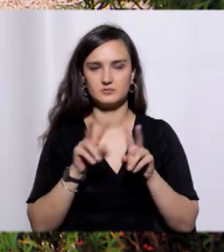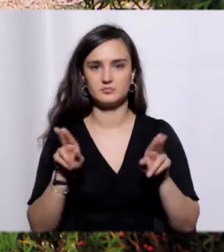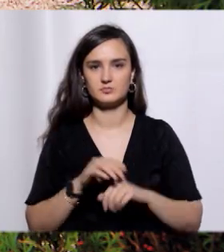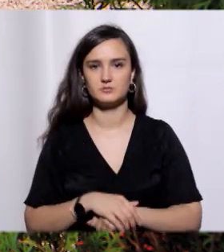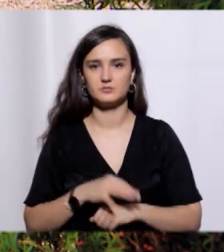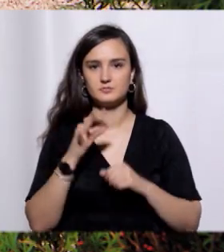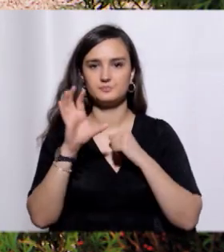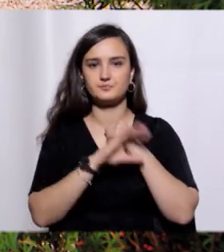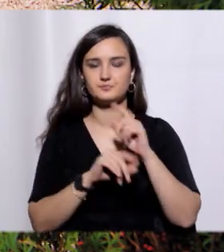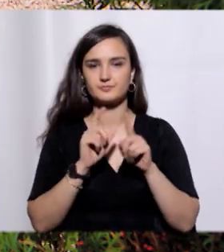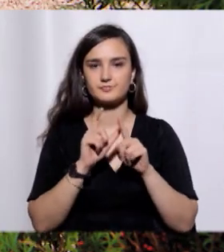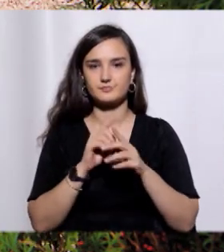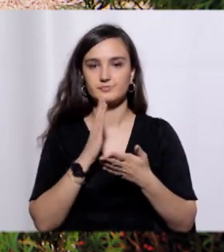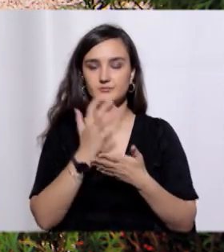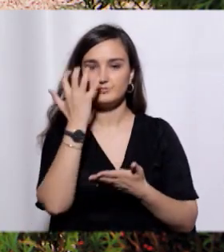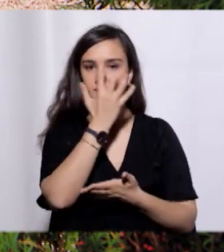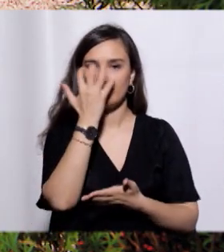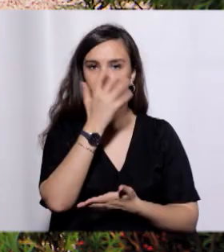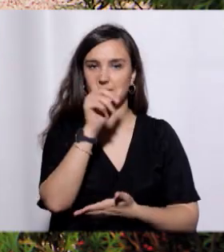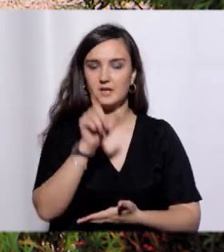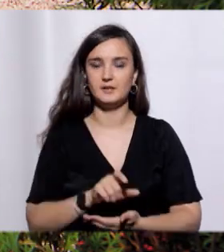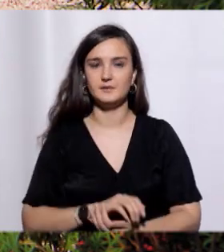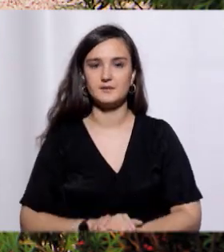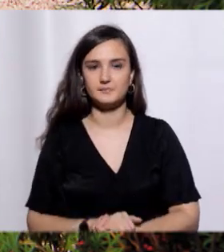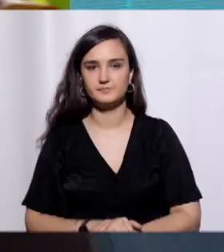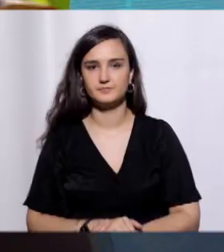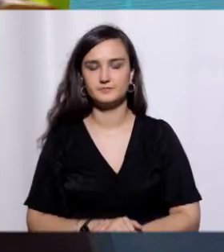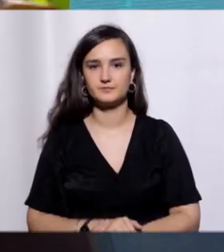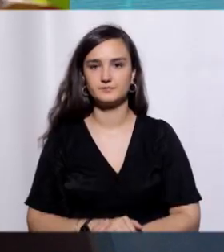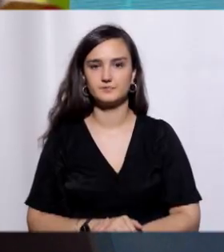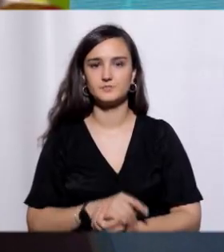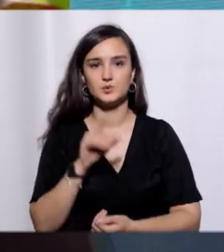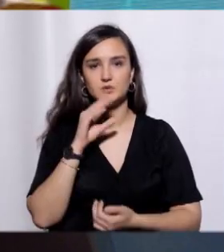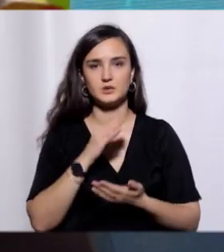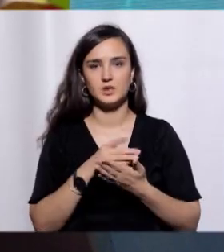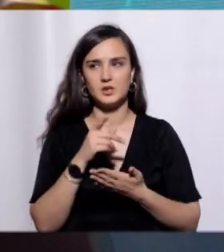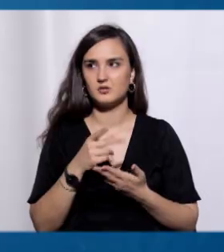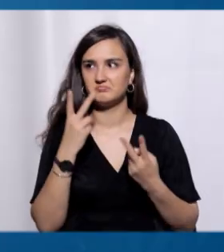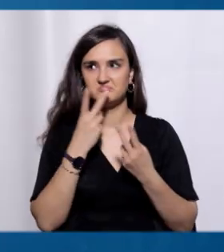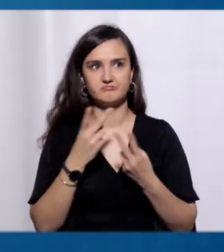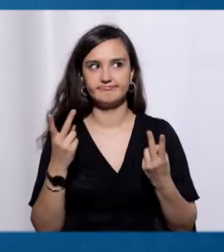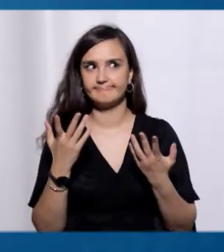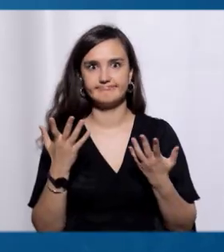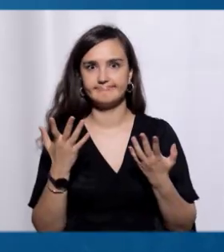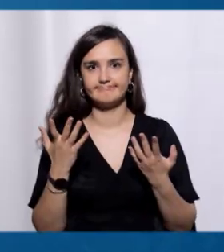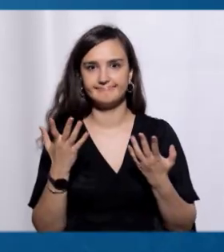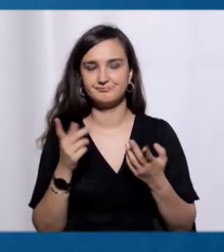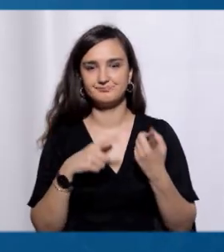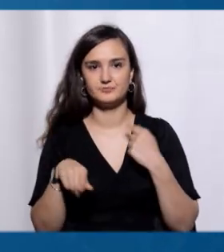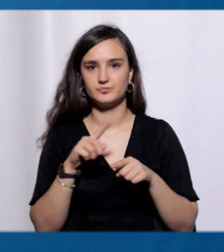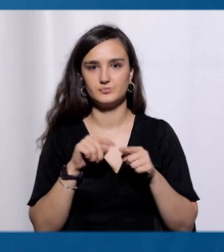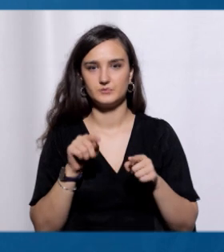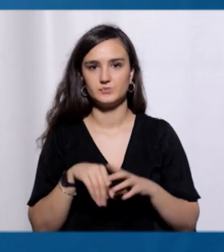And our last word is blind. Blind. This is when you are unable to see or use your